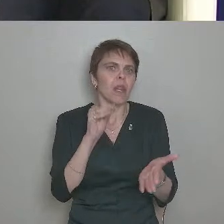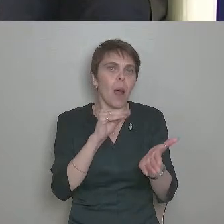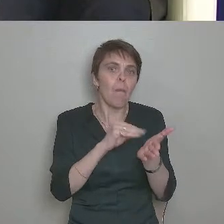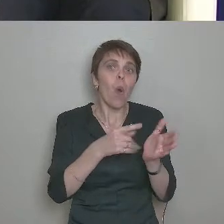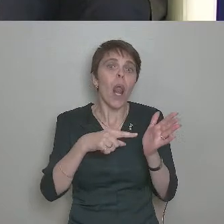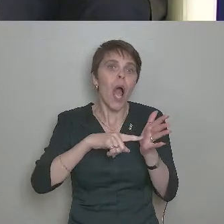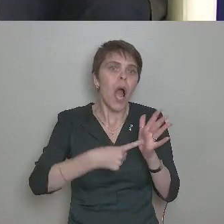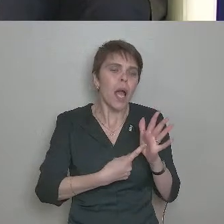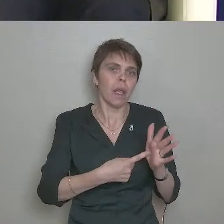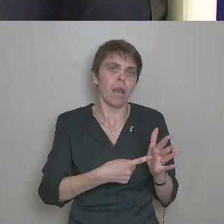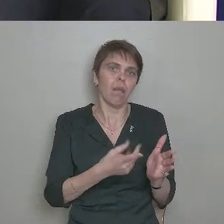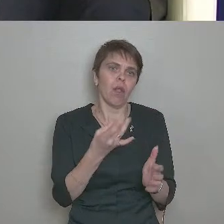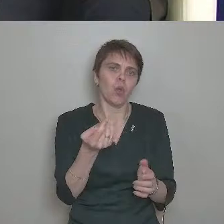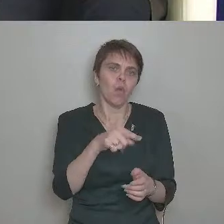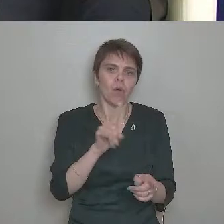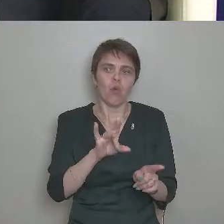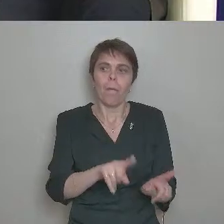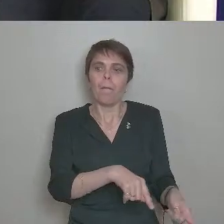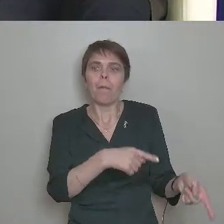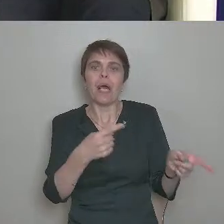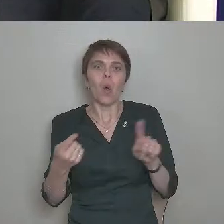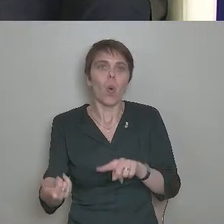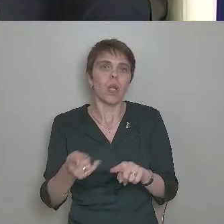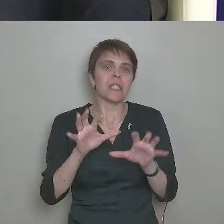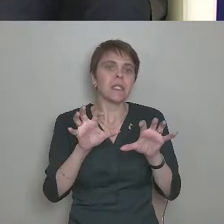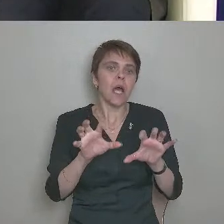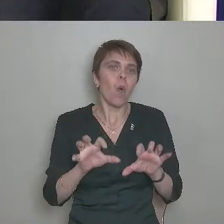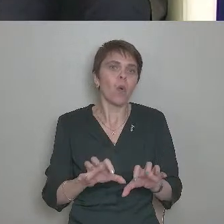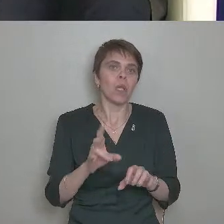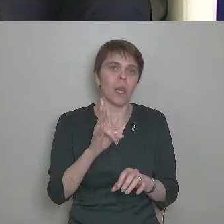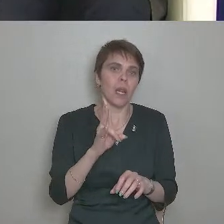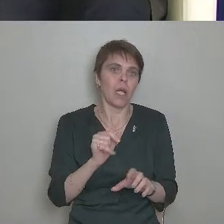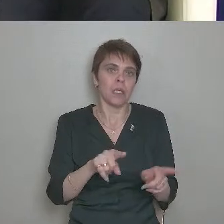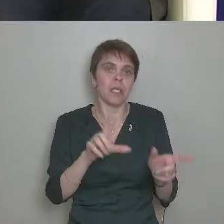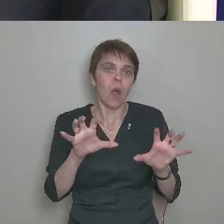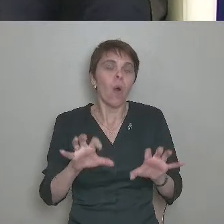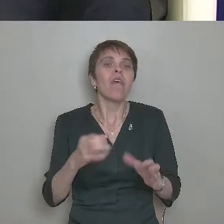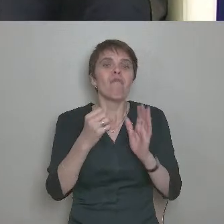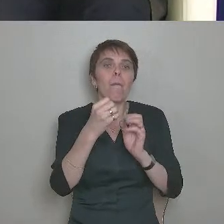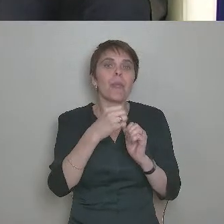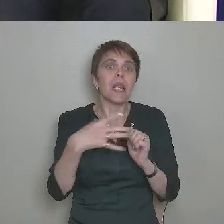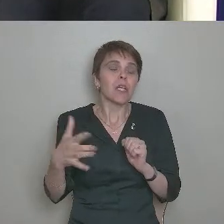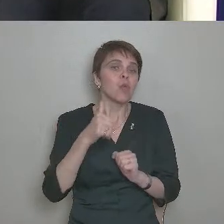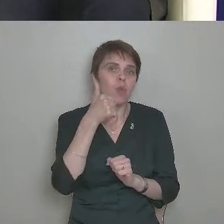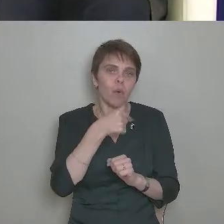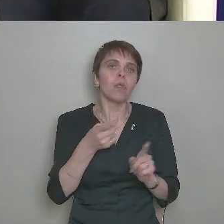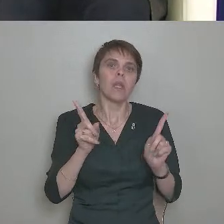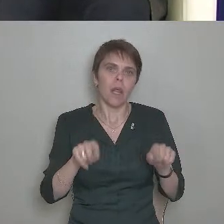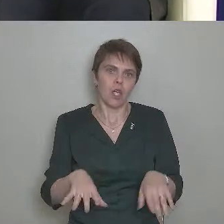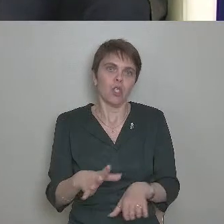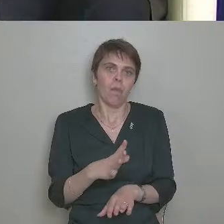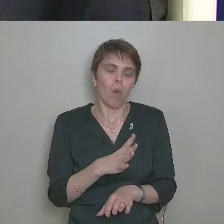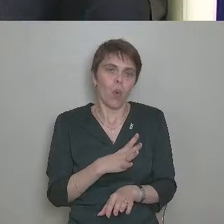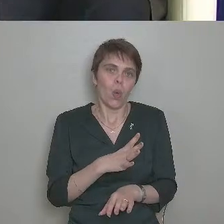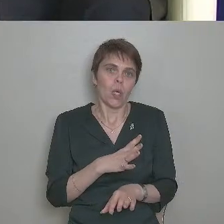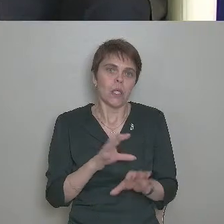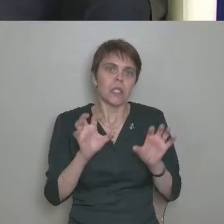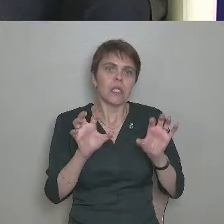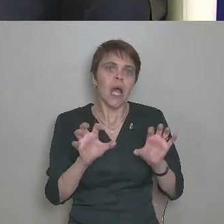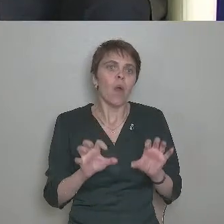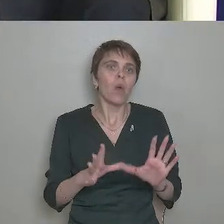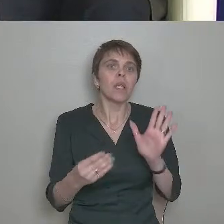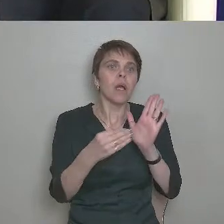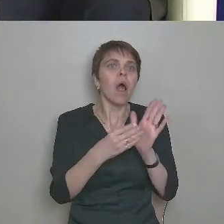faction insists on the list being approved, and it was part of